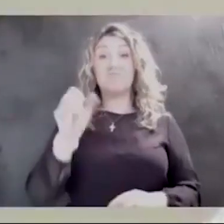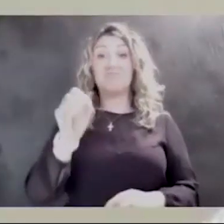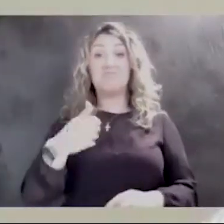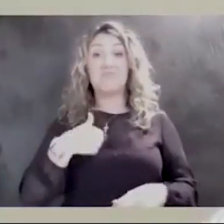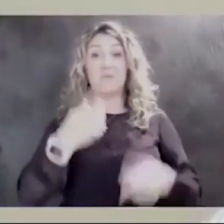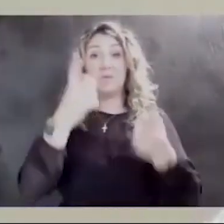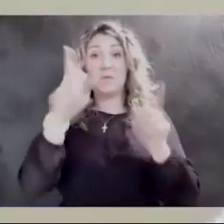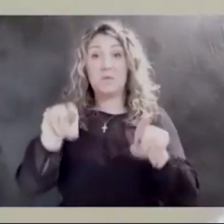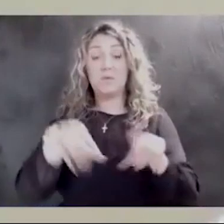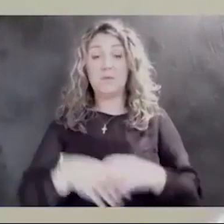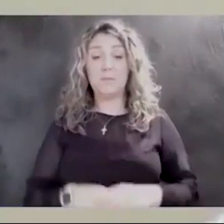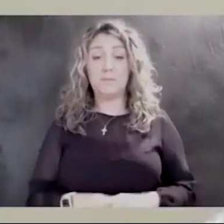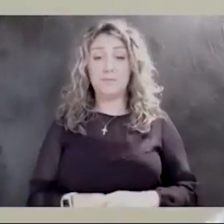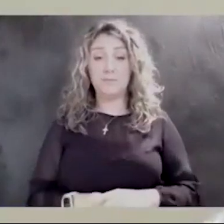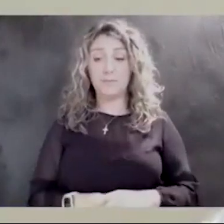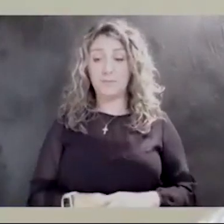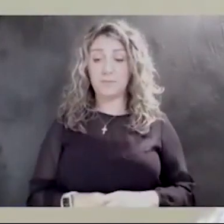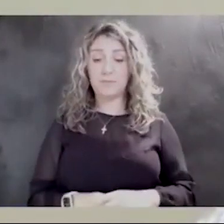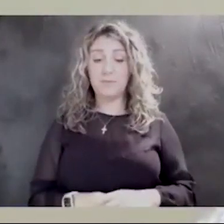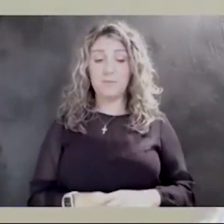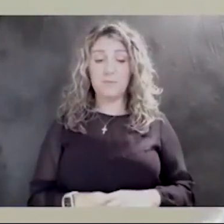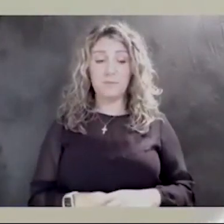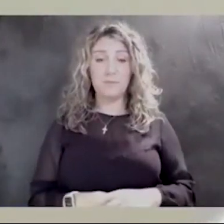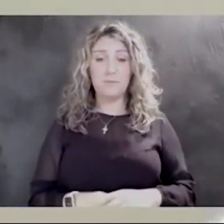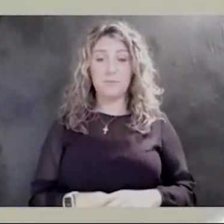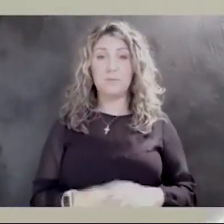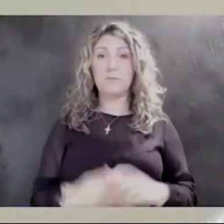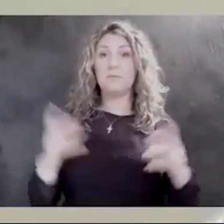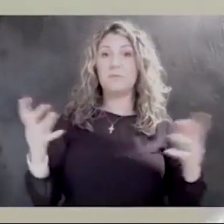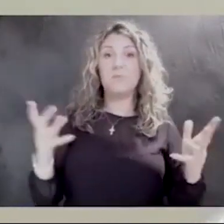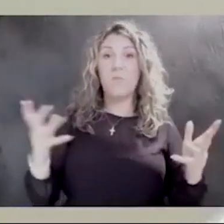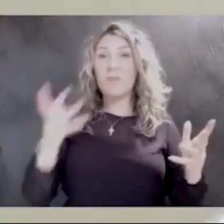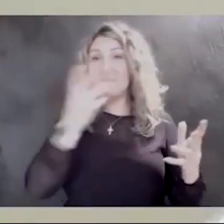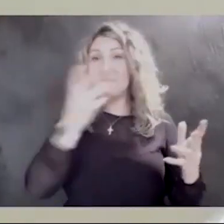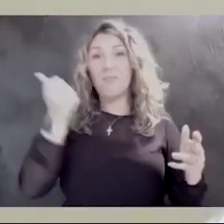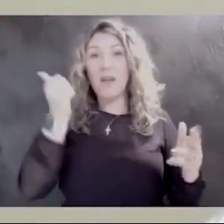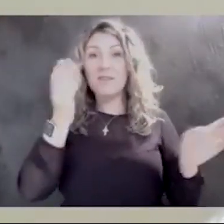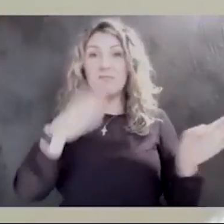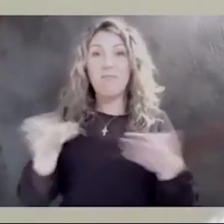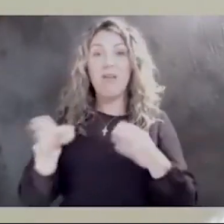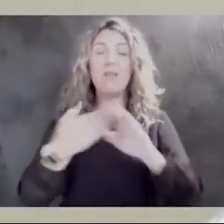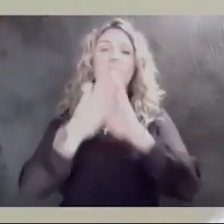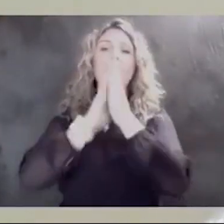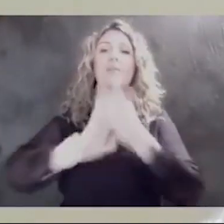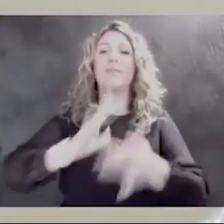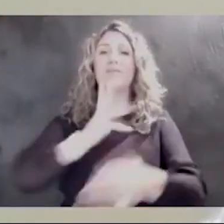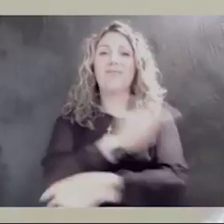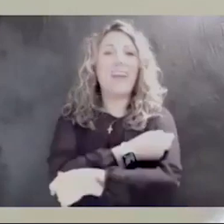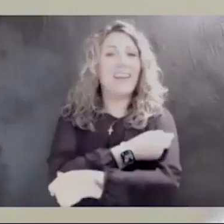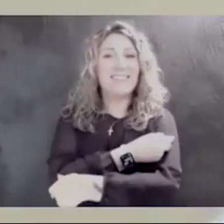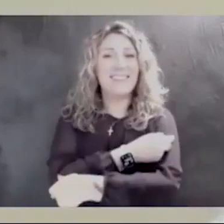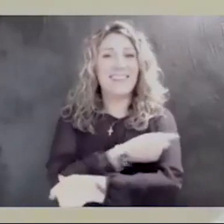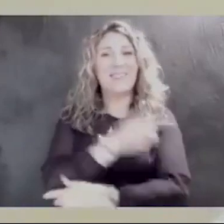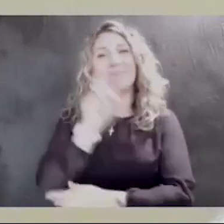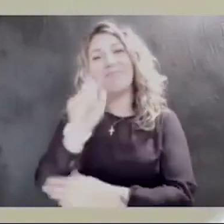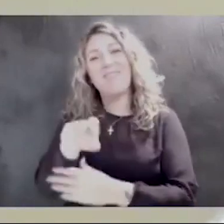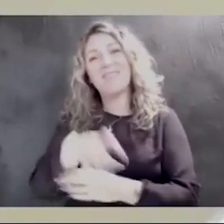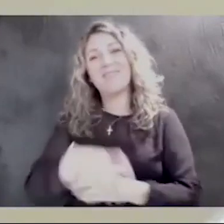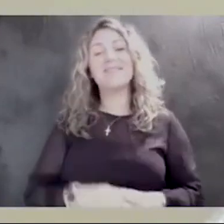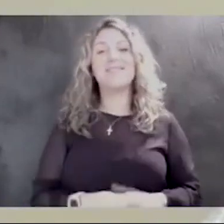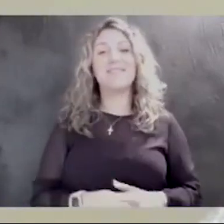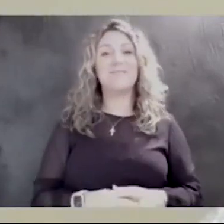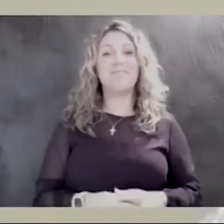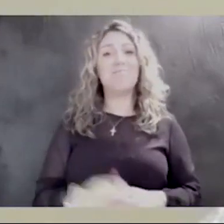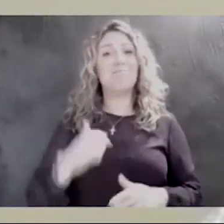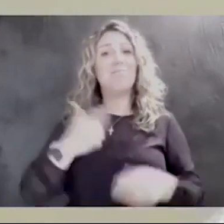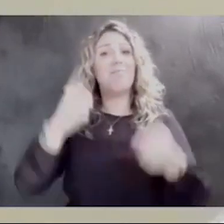think there is no better plan than to get vaccinated. I mean, and then and I